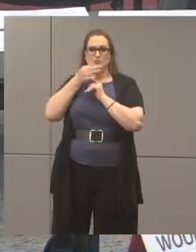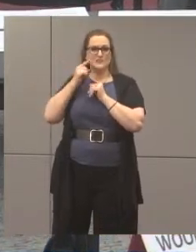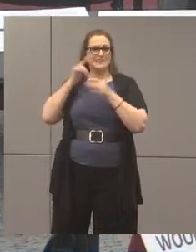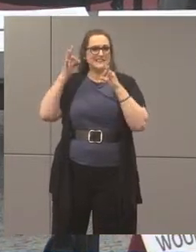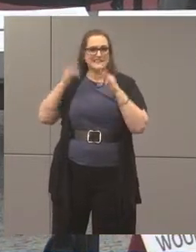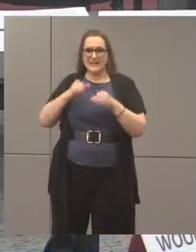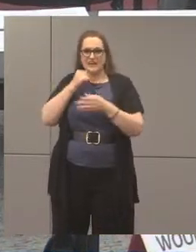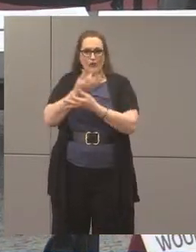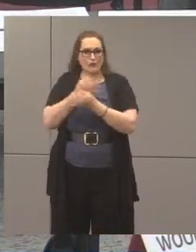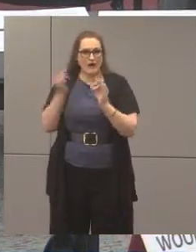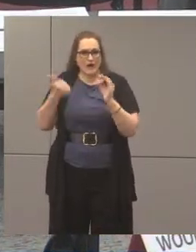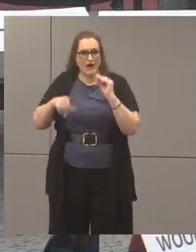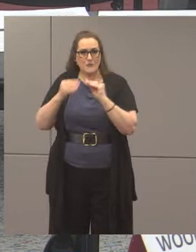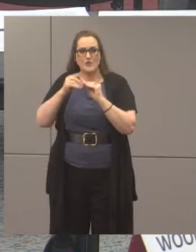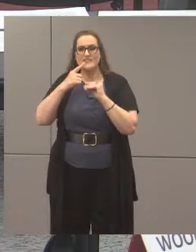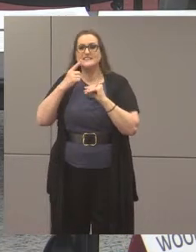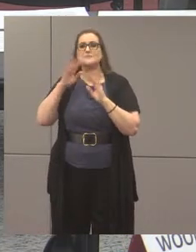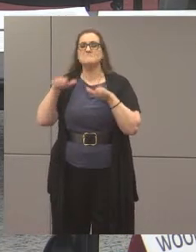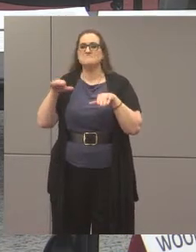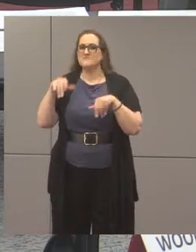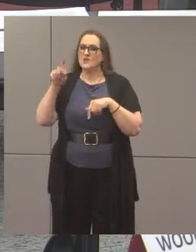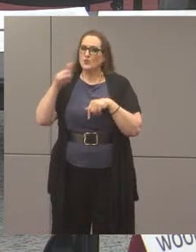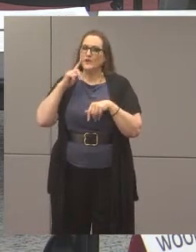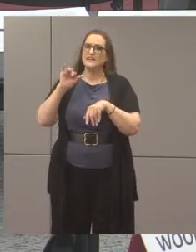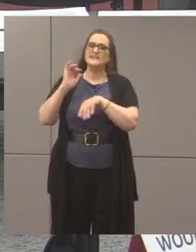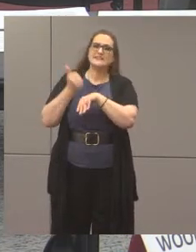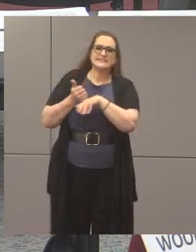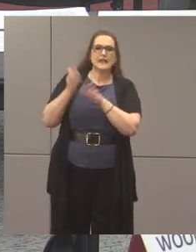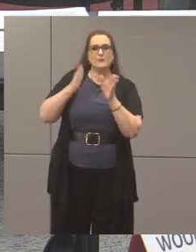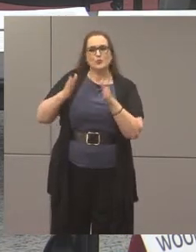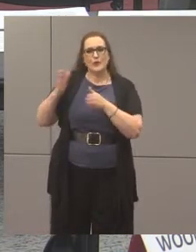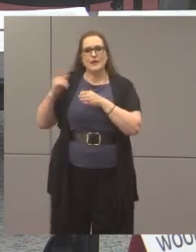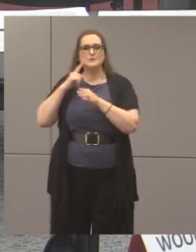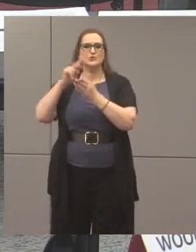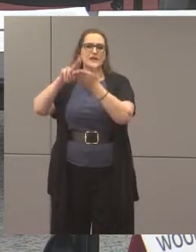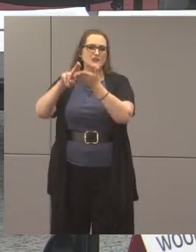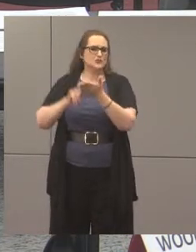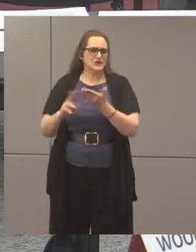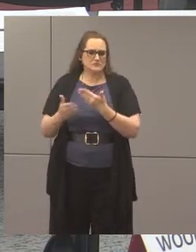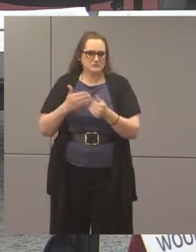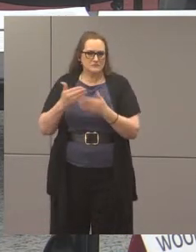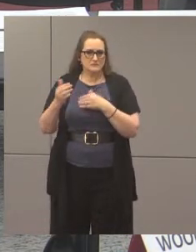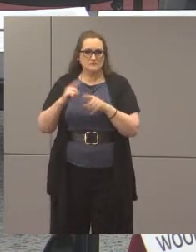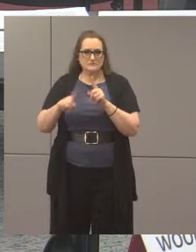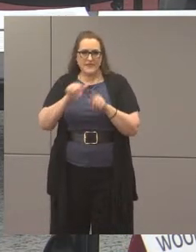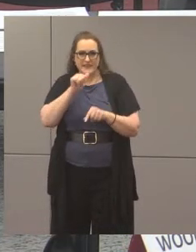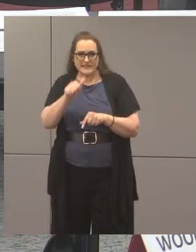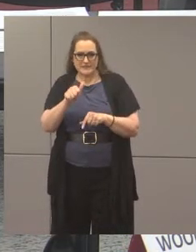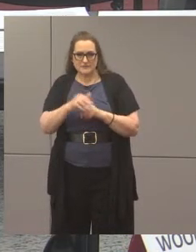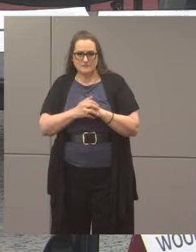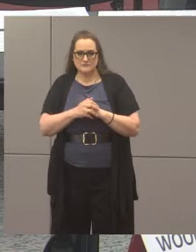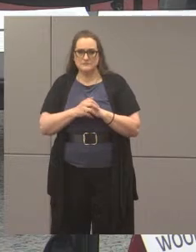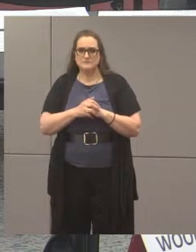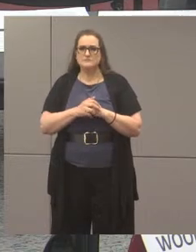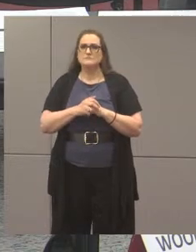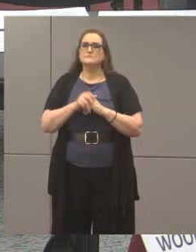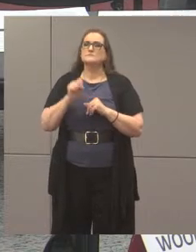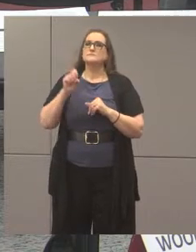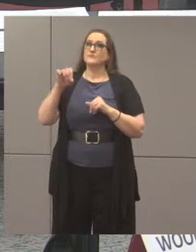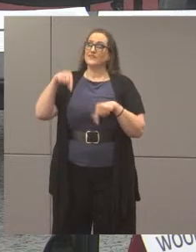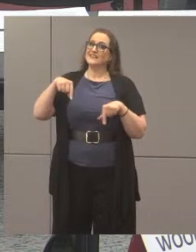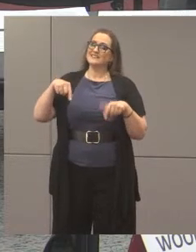free service, and they would say, okay, we need to make arrangements or put you in a contract or whatever, which they didn't do. So